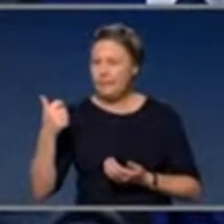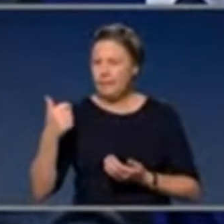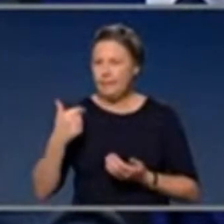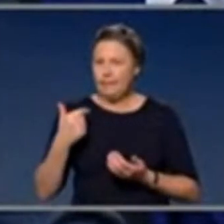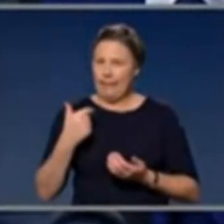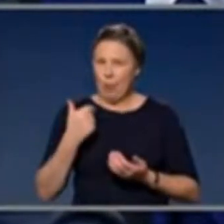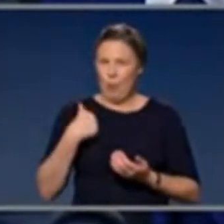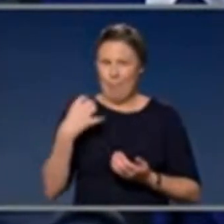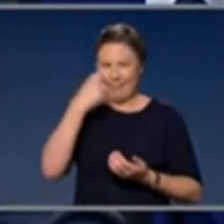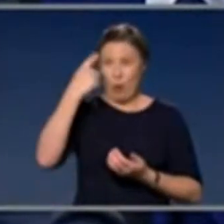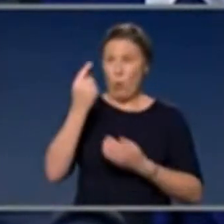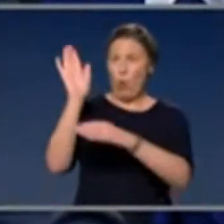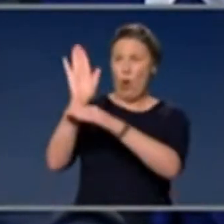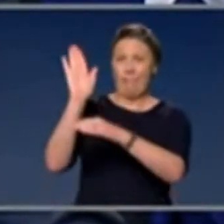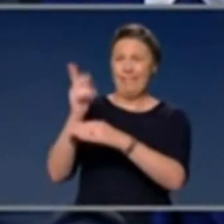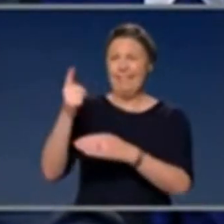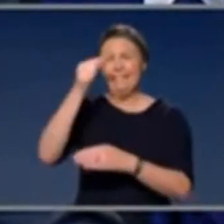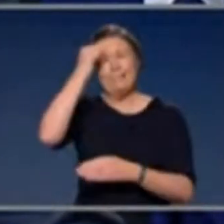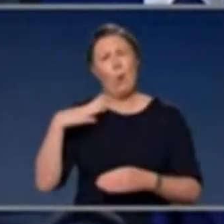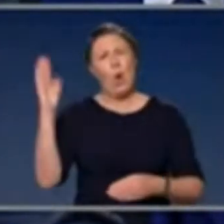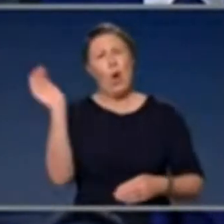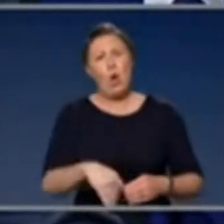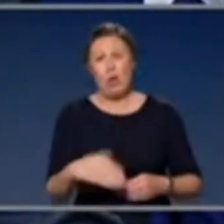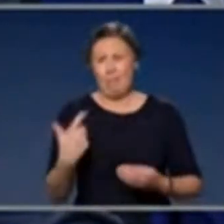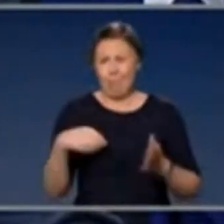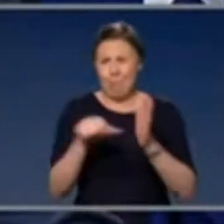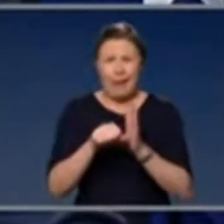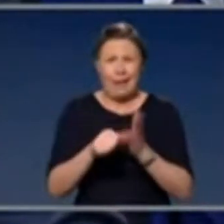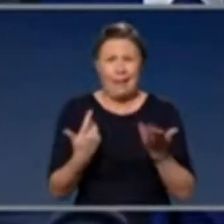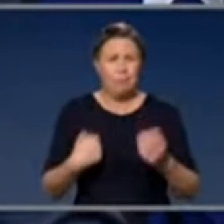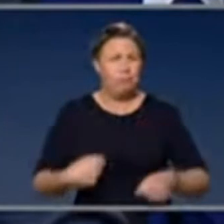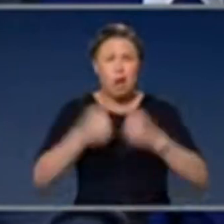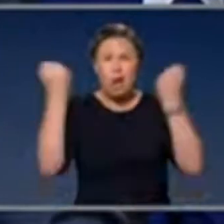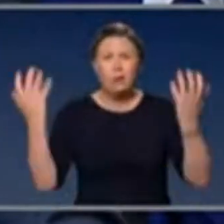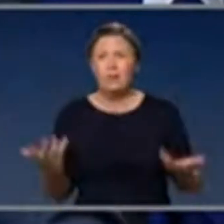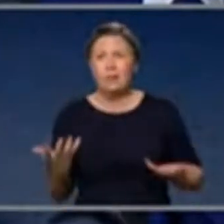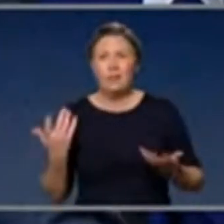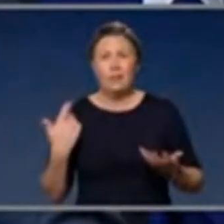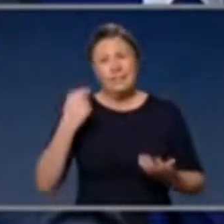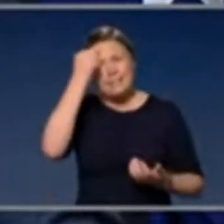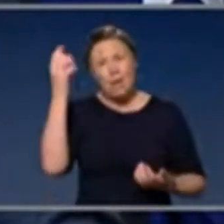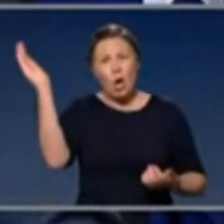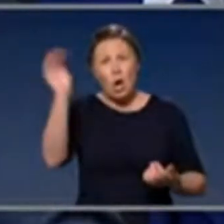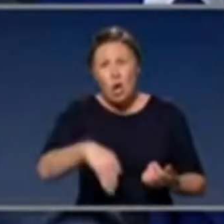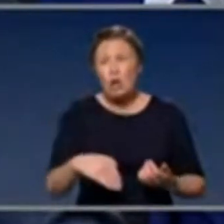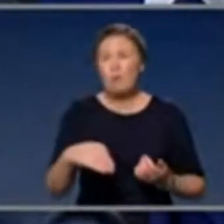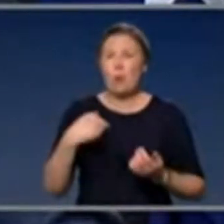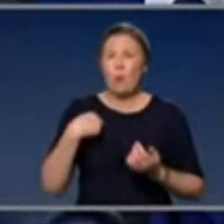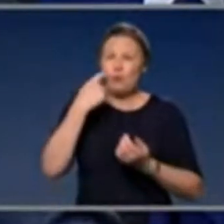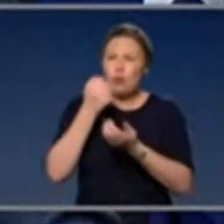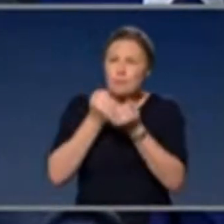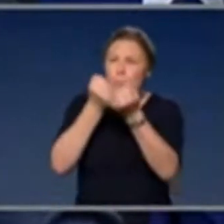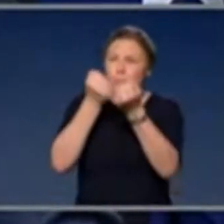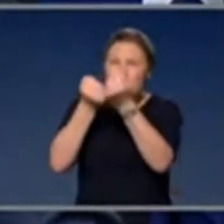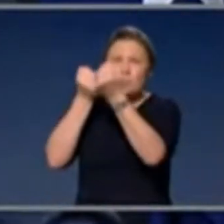those who are still overseas. And we acknowledge that some of them are in some difficult circumstances. Our consular teams are doing a great job to help them in